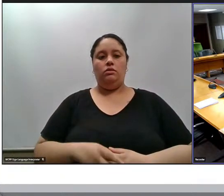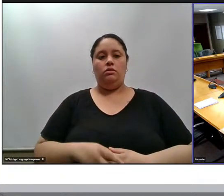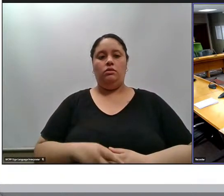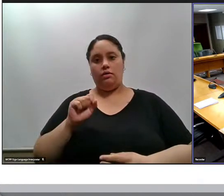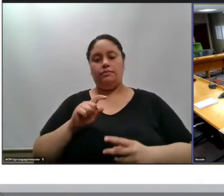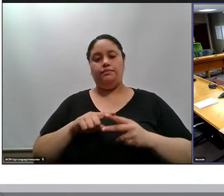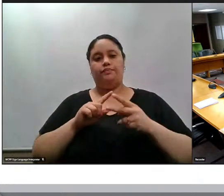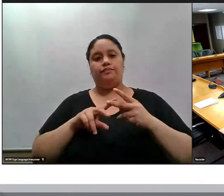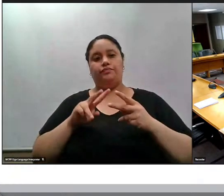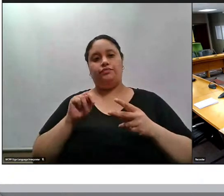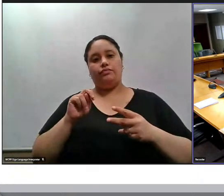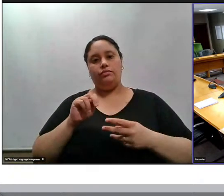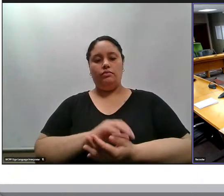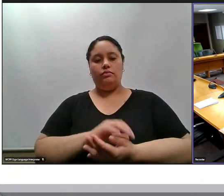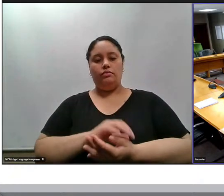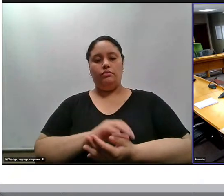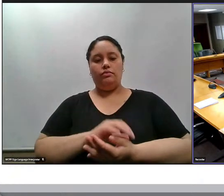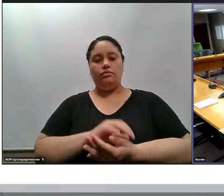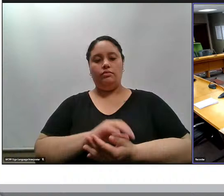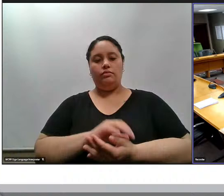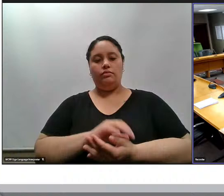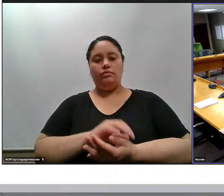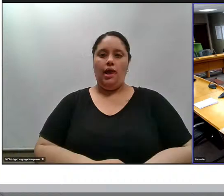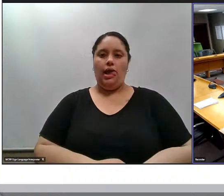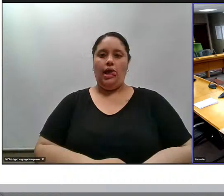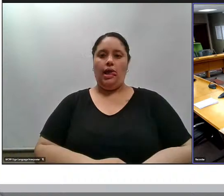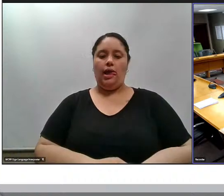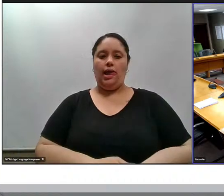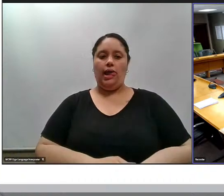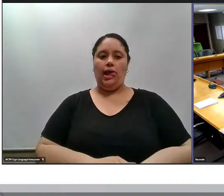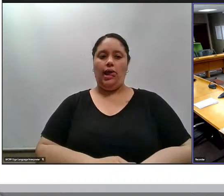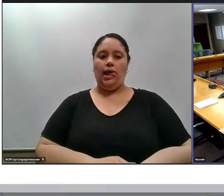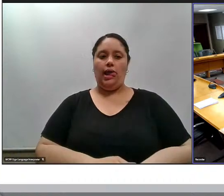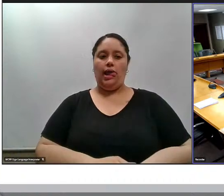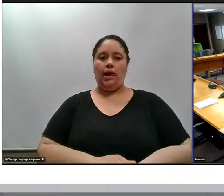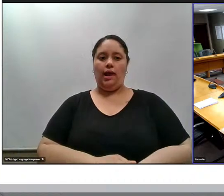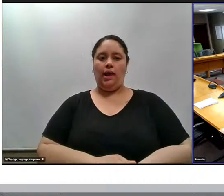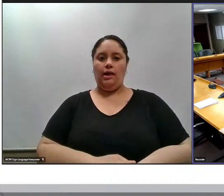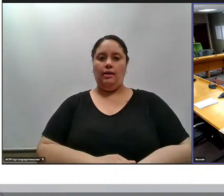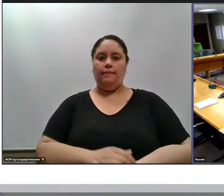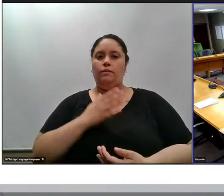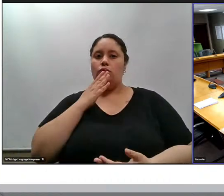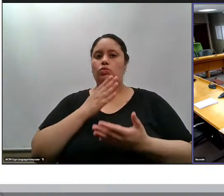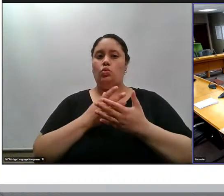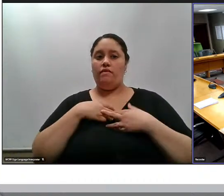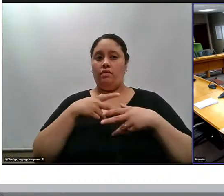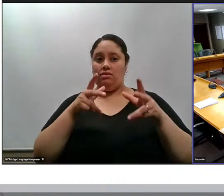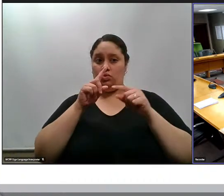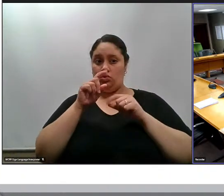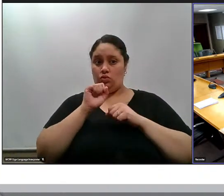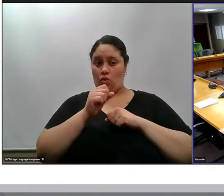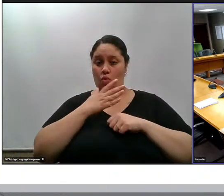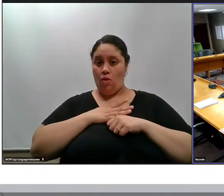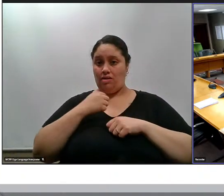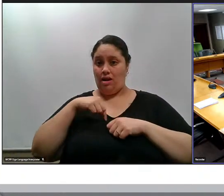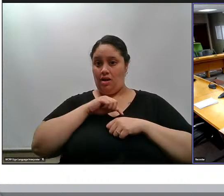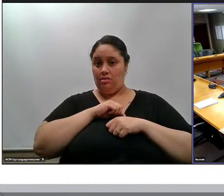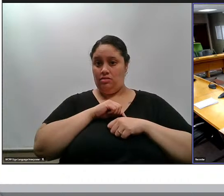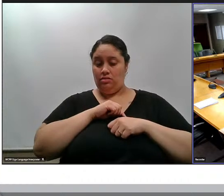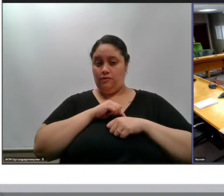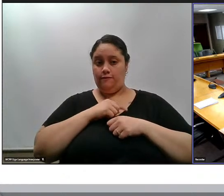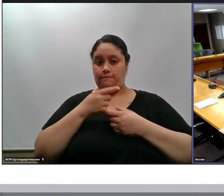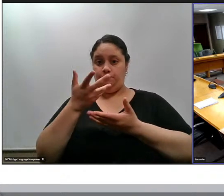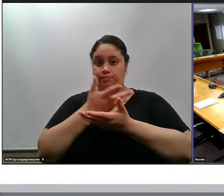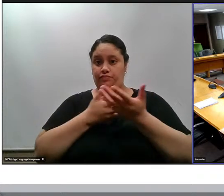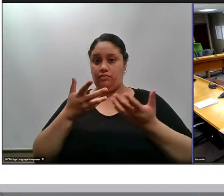Member Nkontlo. Thank you, Chair. I'm not sure if I captured your question correctly, that you want us to deliberate